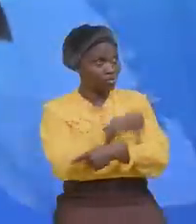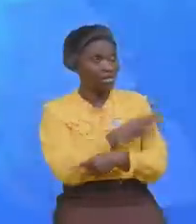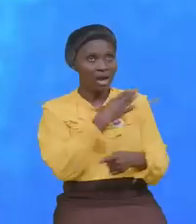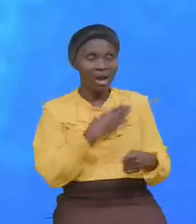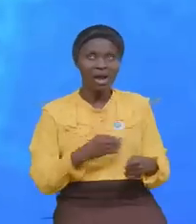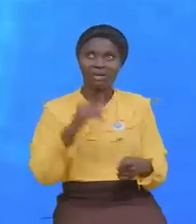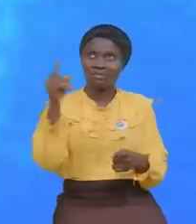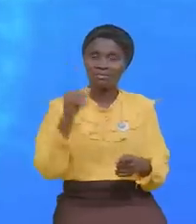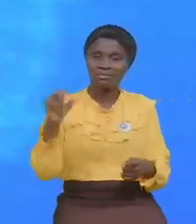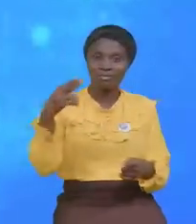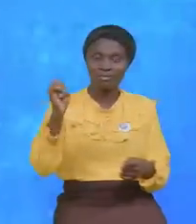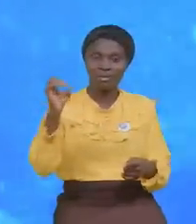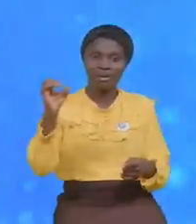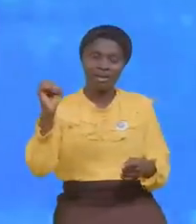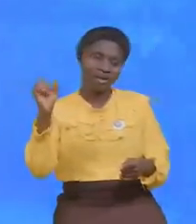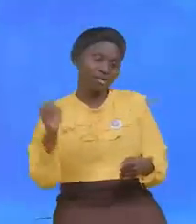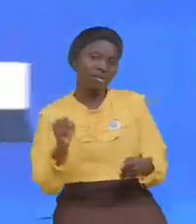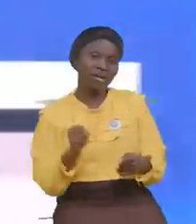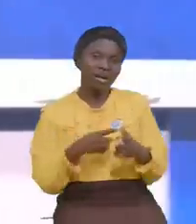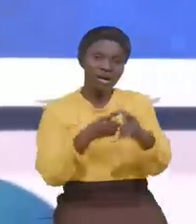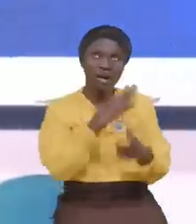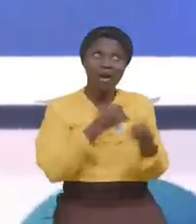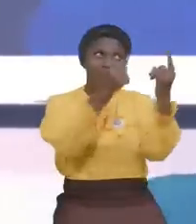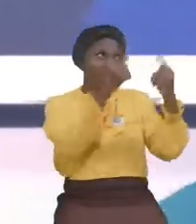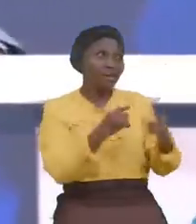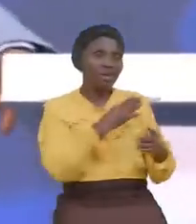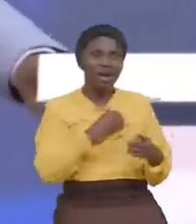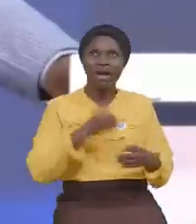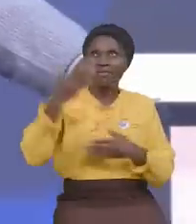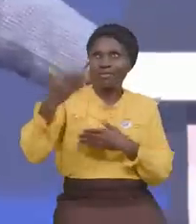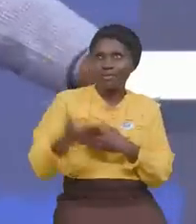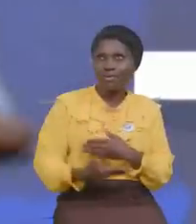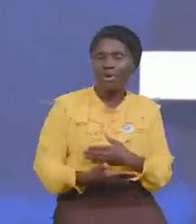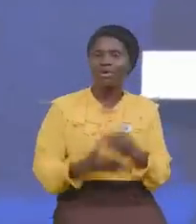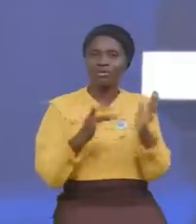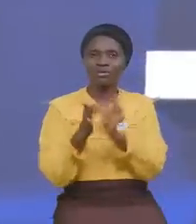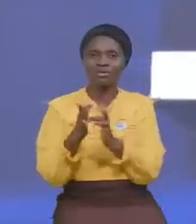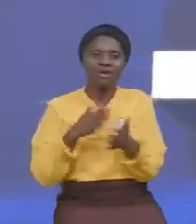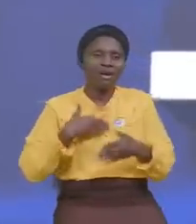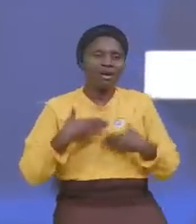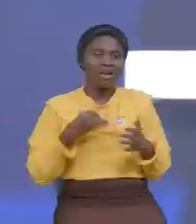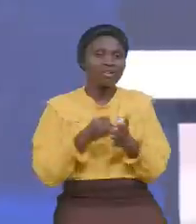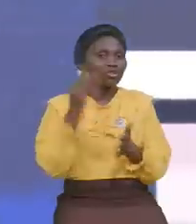he received him joyfully. It was a bright day in his life.